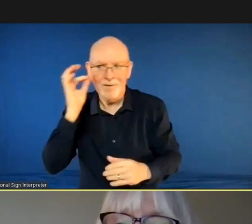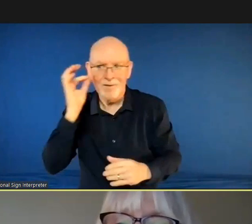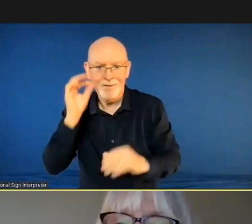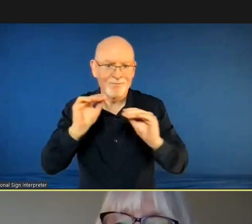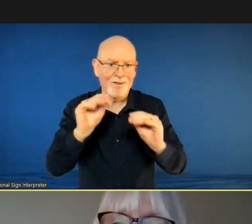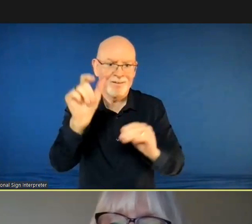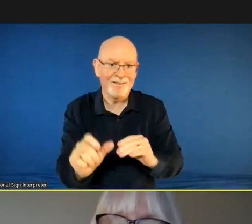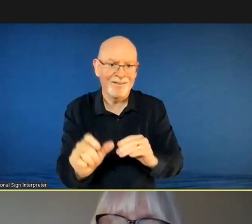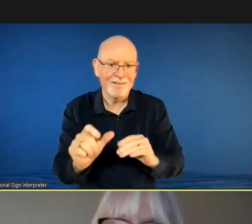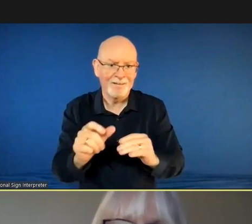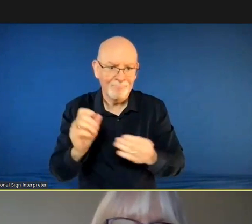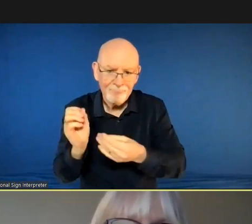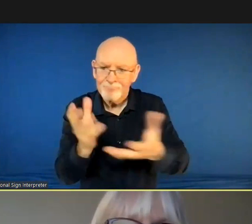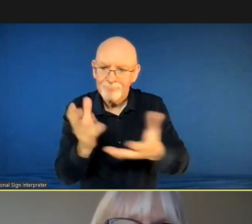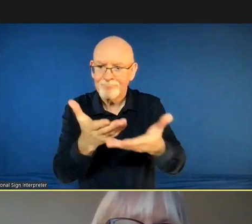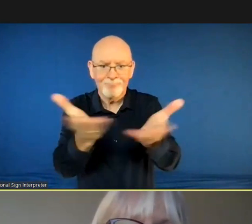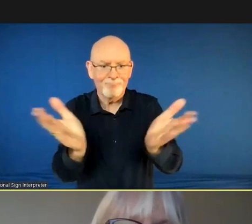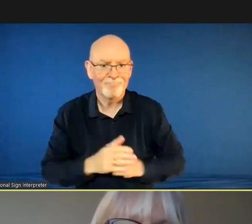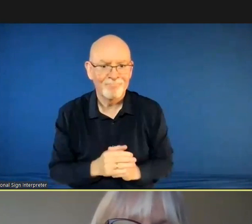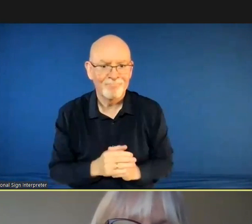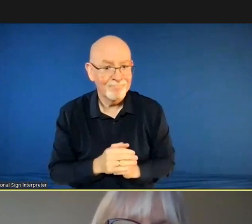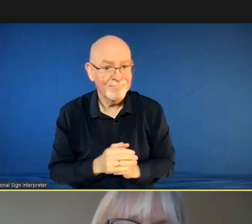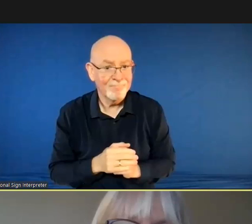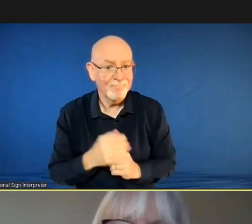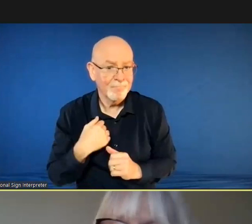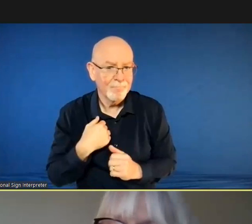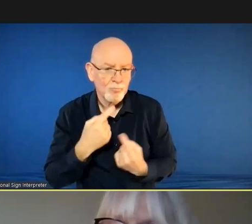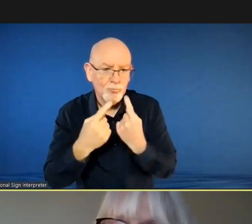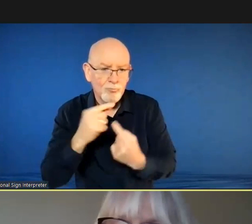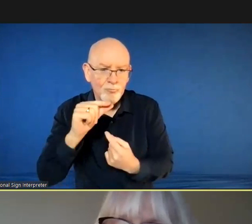at what we might be able to offer on our website.